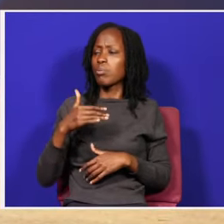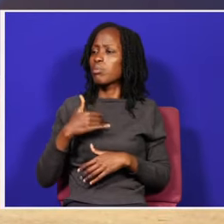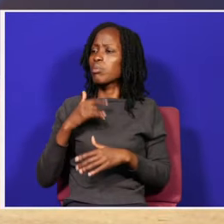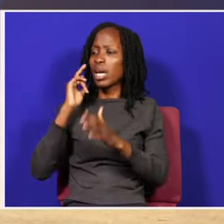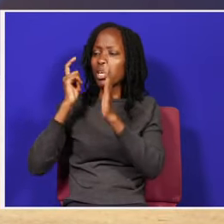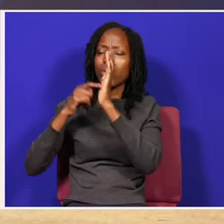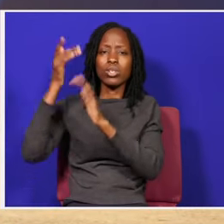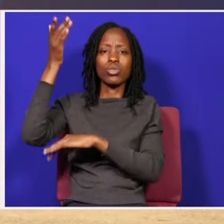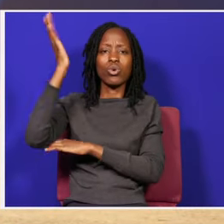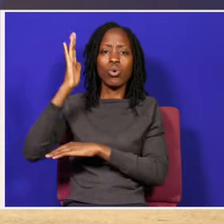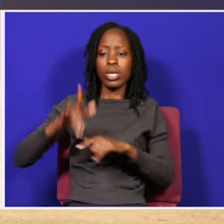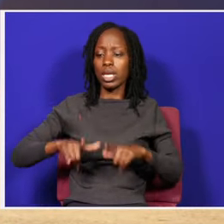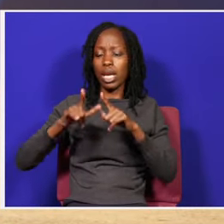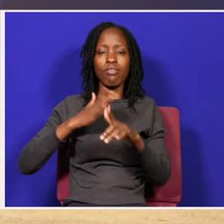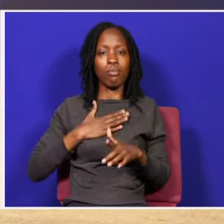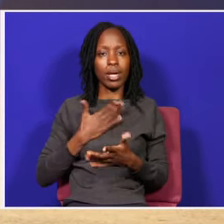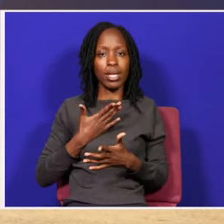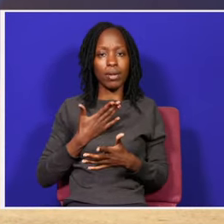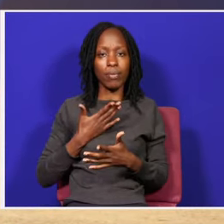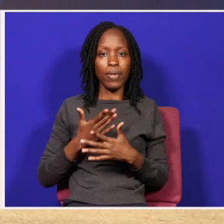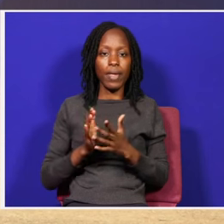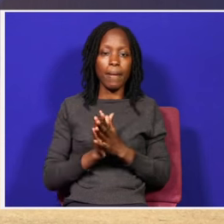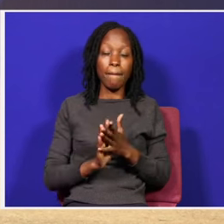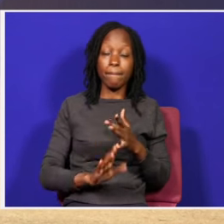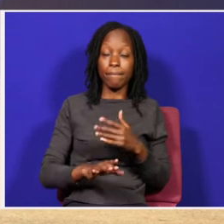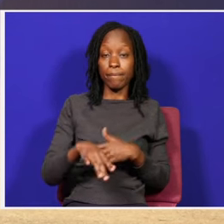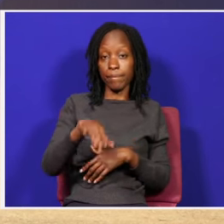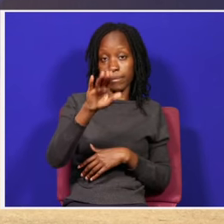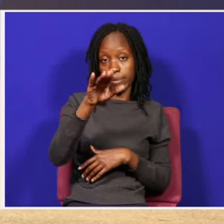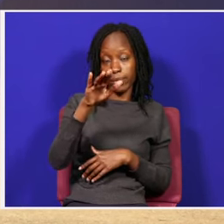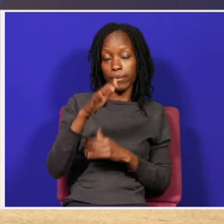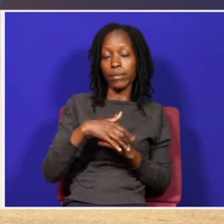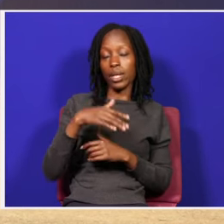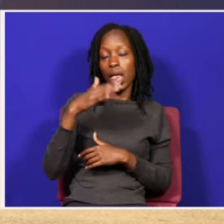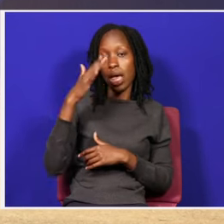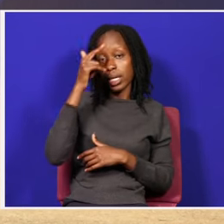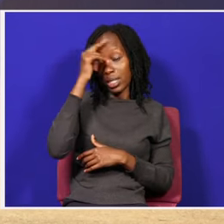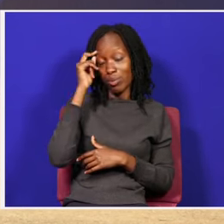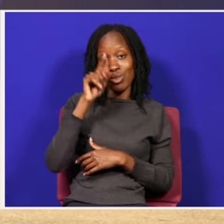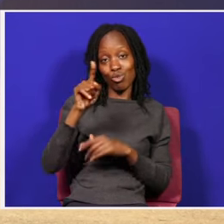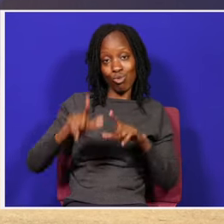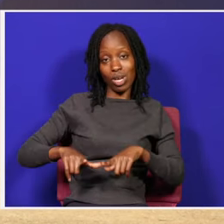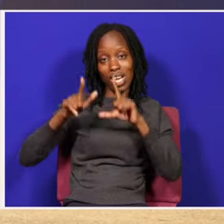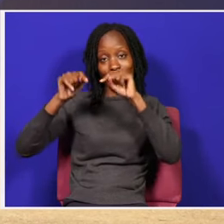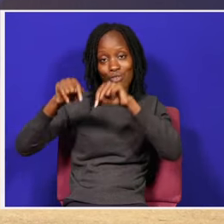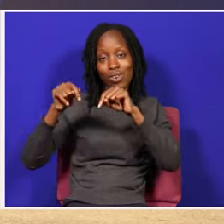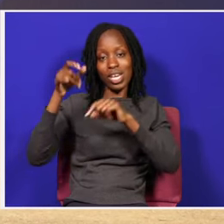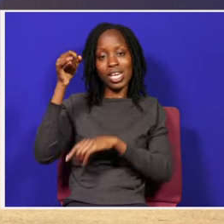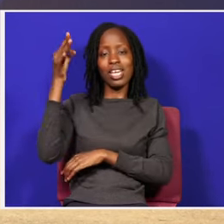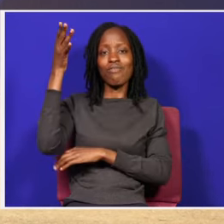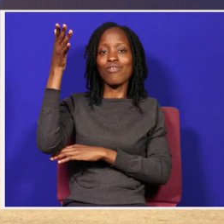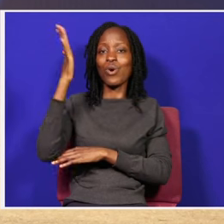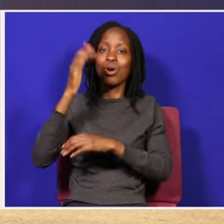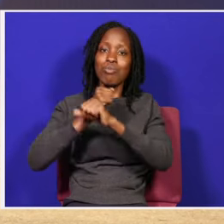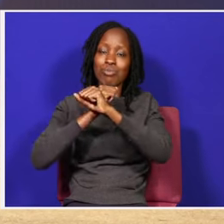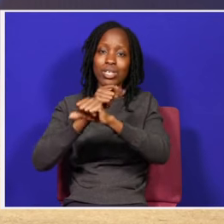recognizing who God is and what He's done for my life? Well, the first thing is because you're here. If God hadn't watched over you